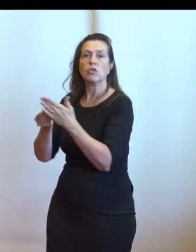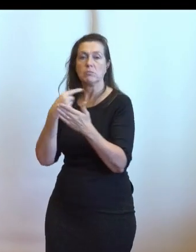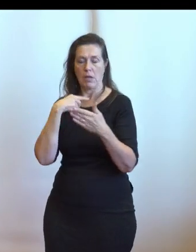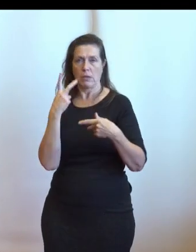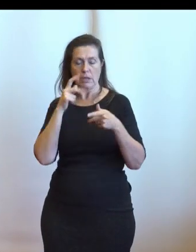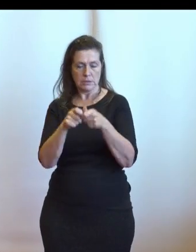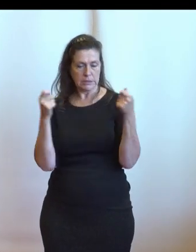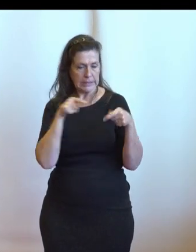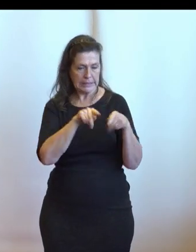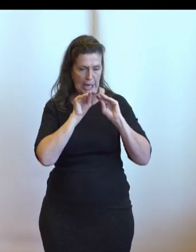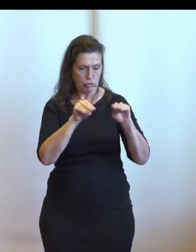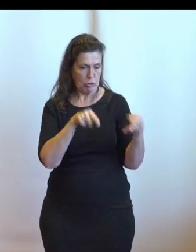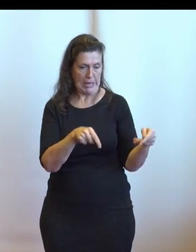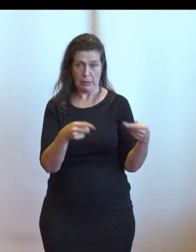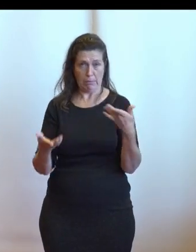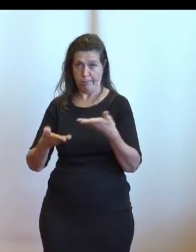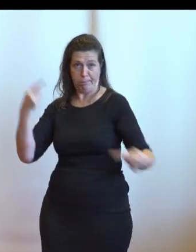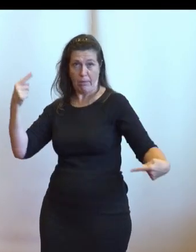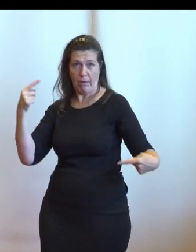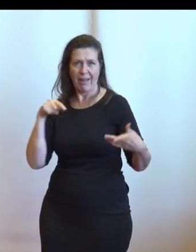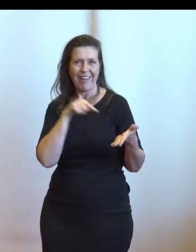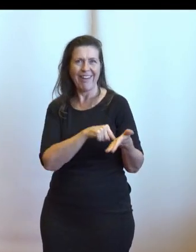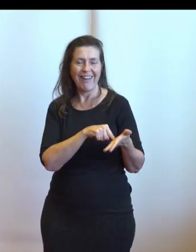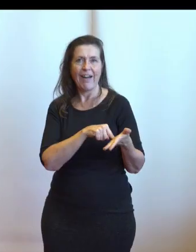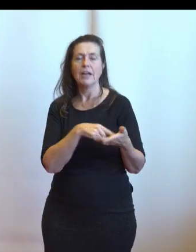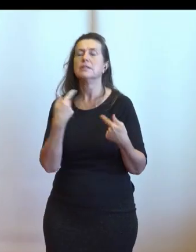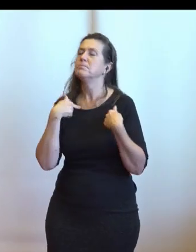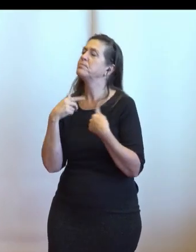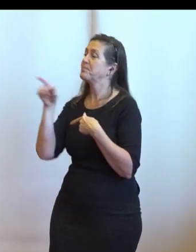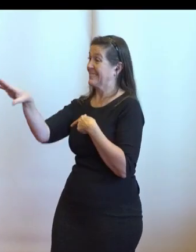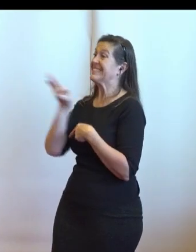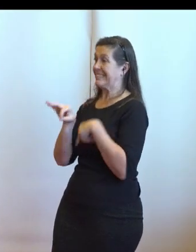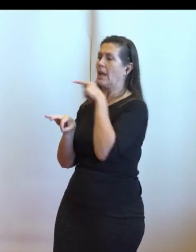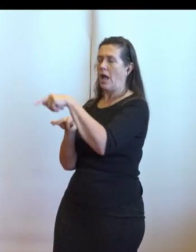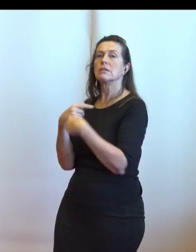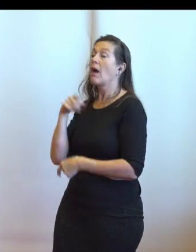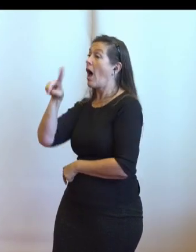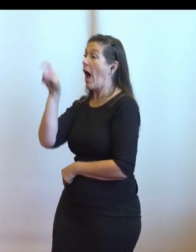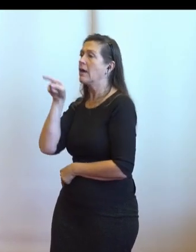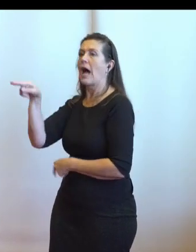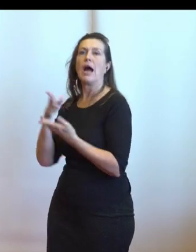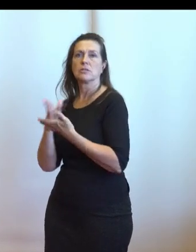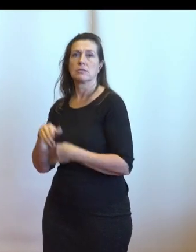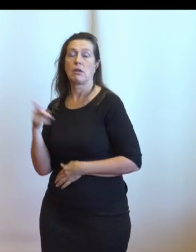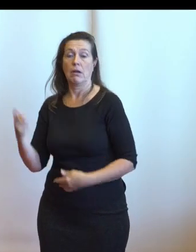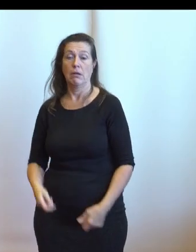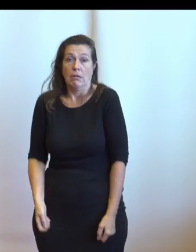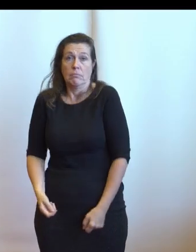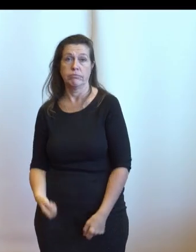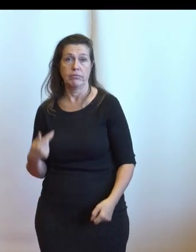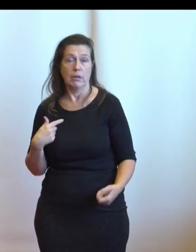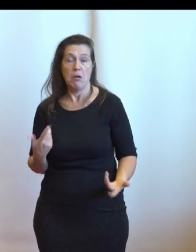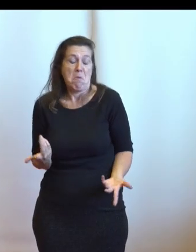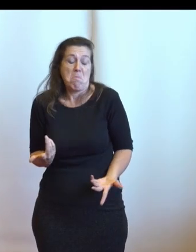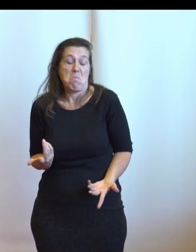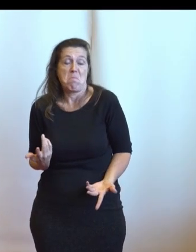the two companies that had been down selected, and we asked them about accessibility. One said, "Why should we care?"